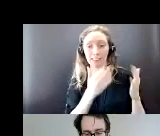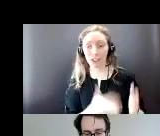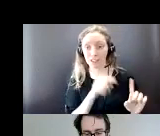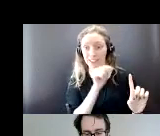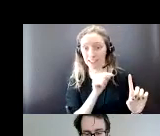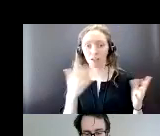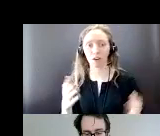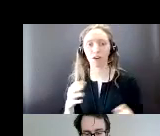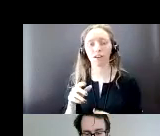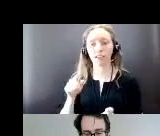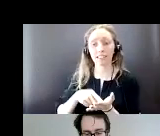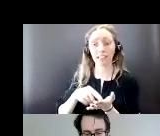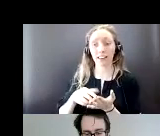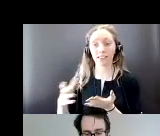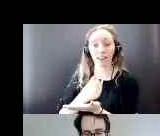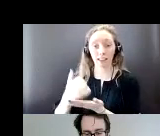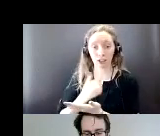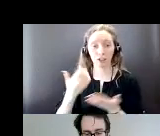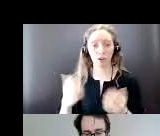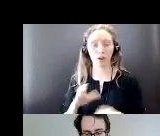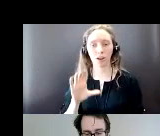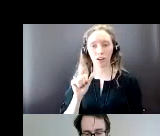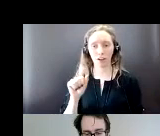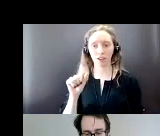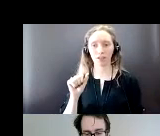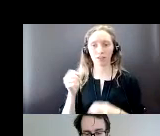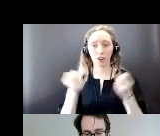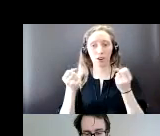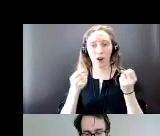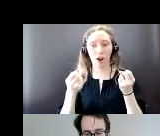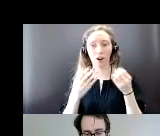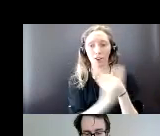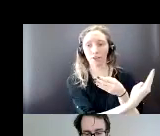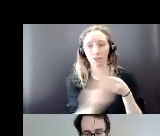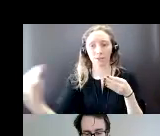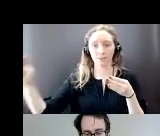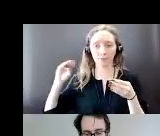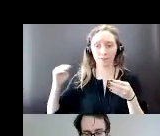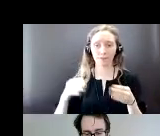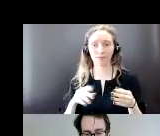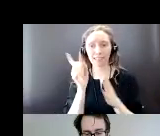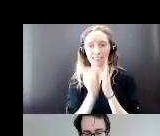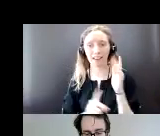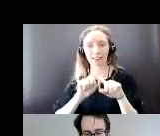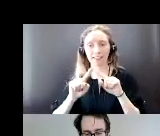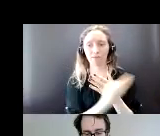is in the personal assistant or financial agent, in that